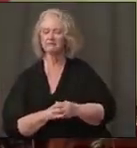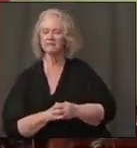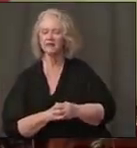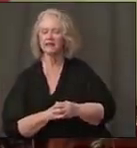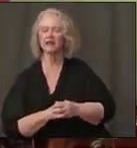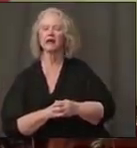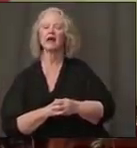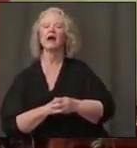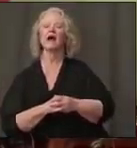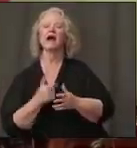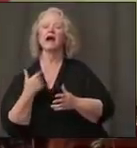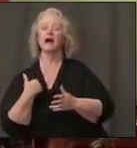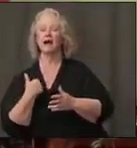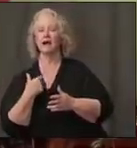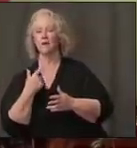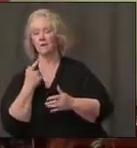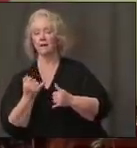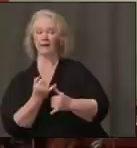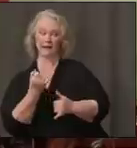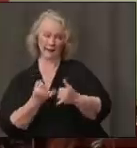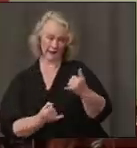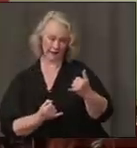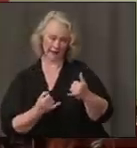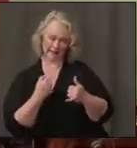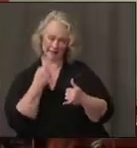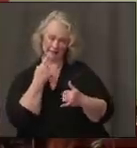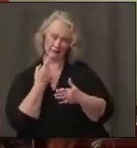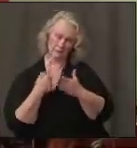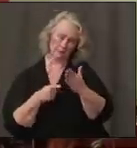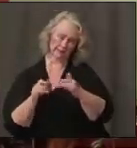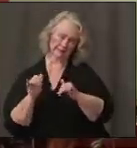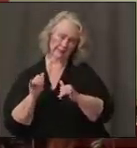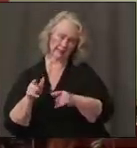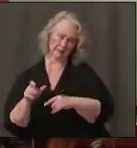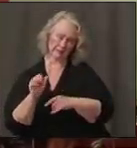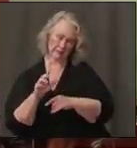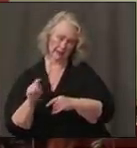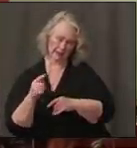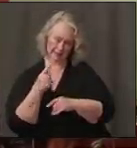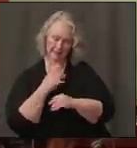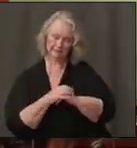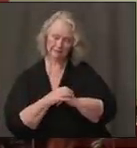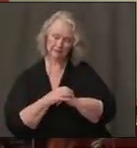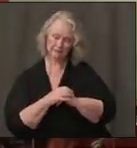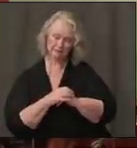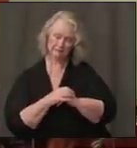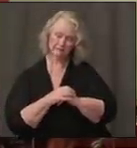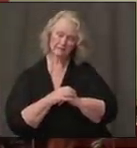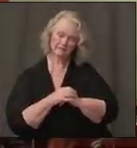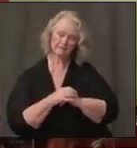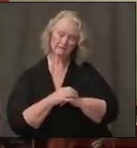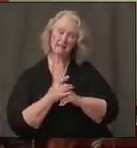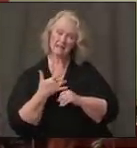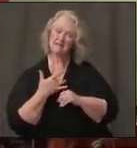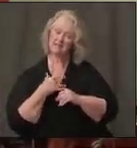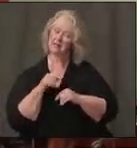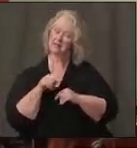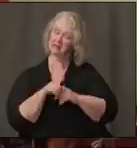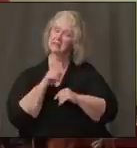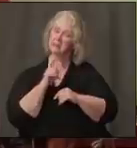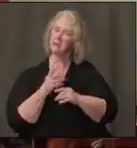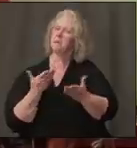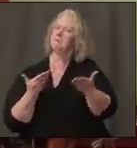would echo what Scott Gottlieb has said. We are probably going to be lucky for the summer. Maybe